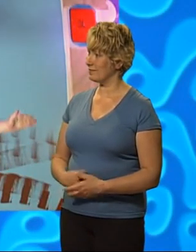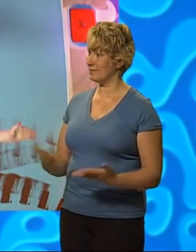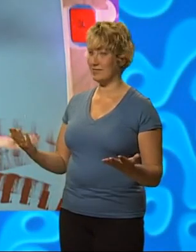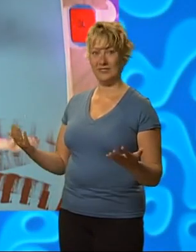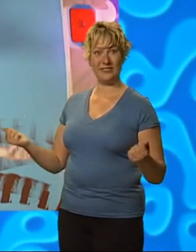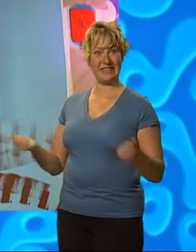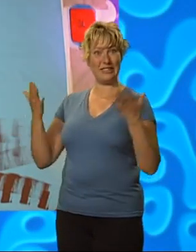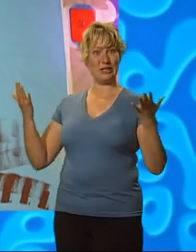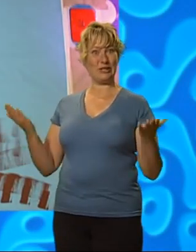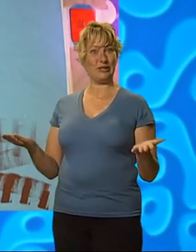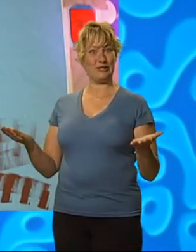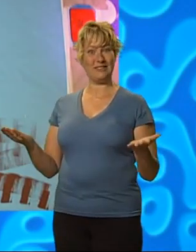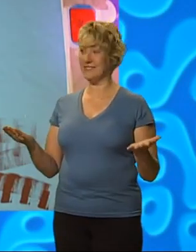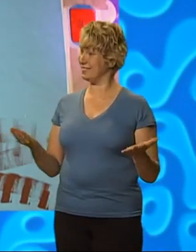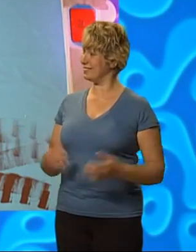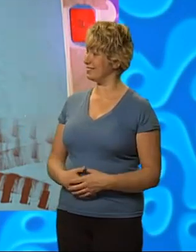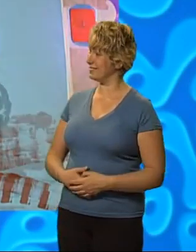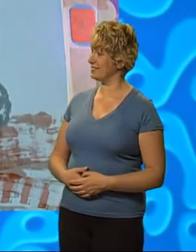Finished!